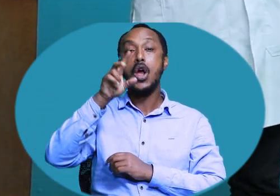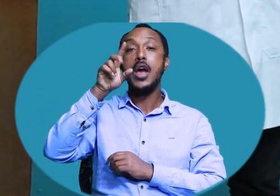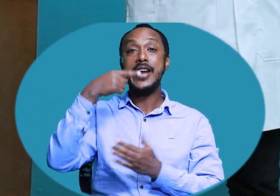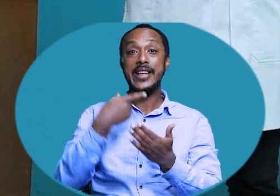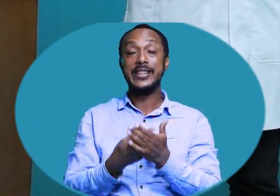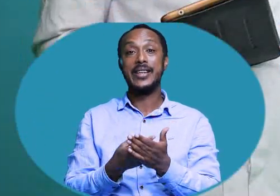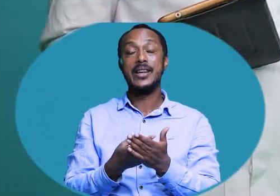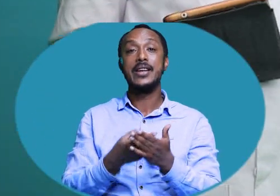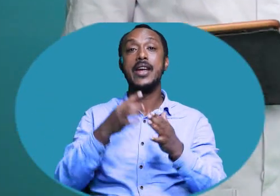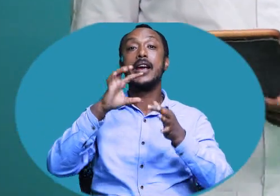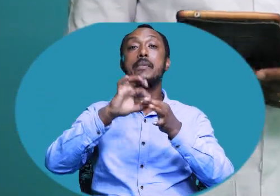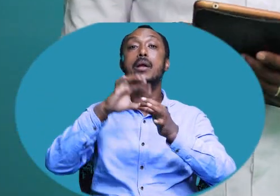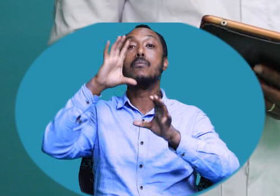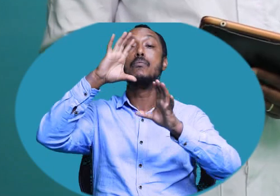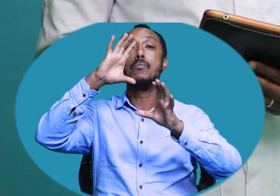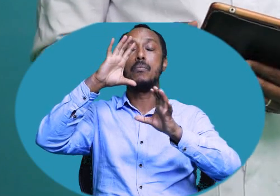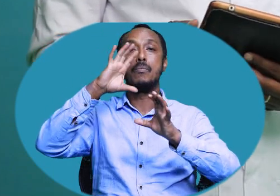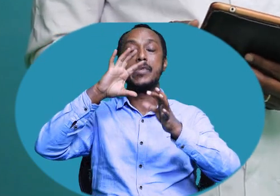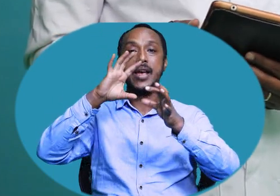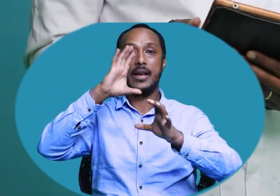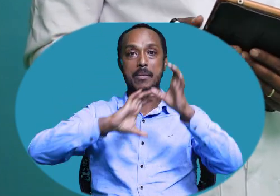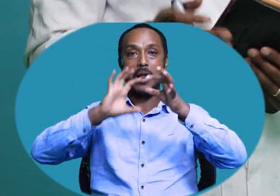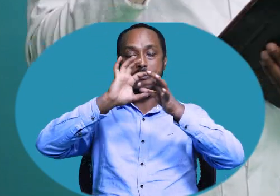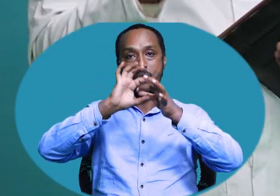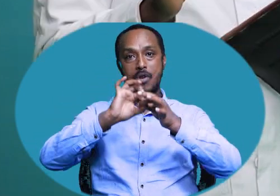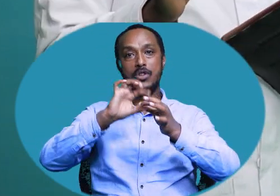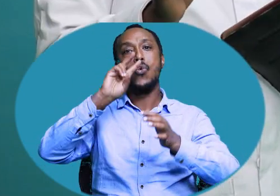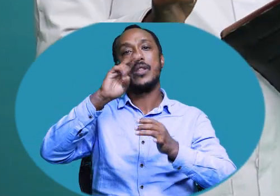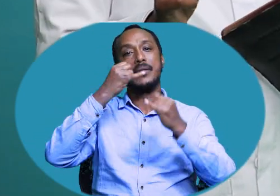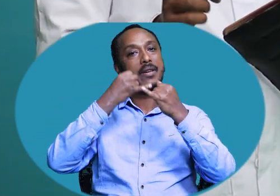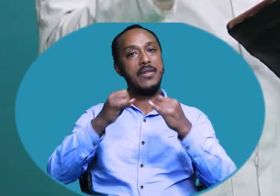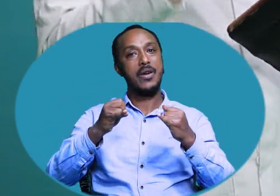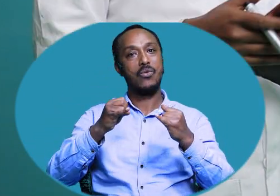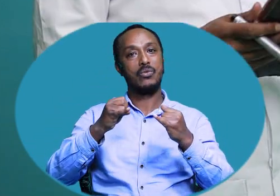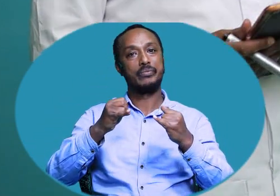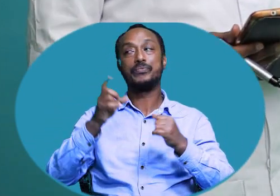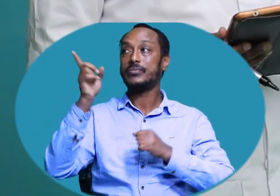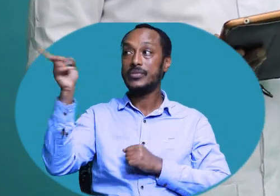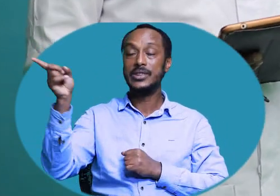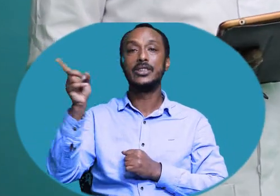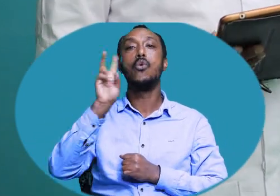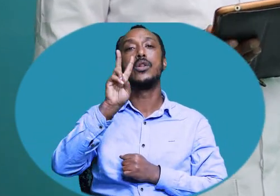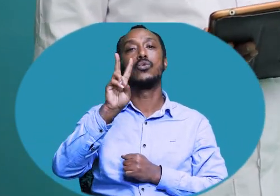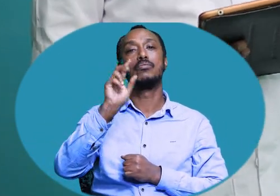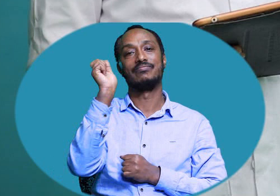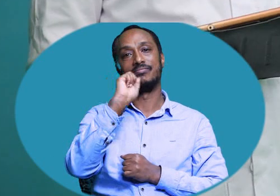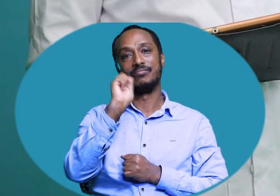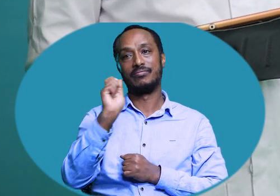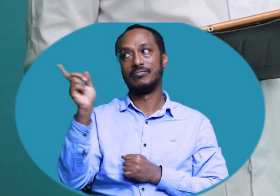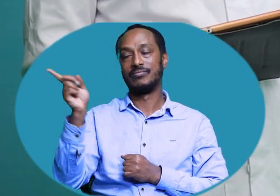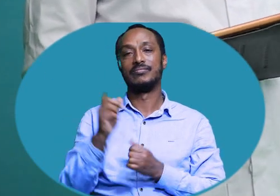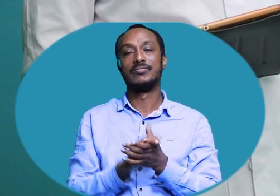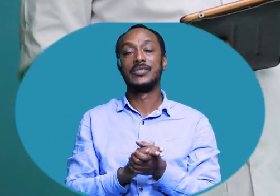under intramolecular forces. The force of attraction that hold atoms together are called chemical bonds.